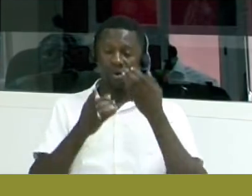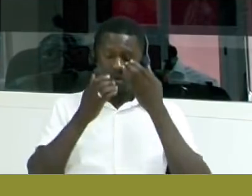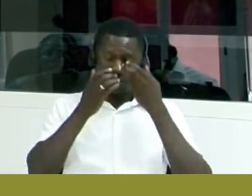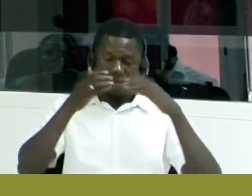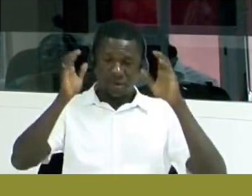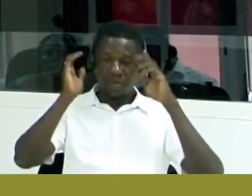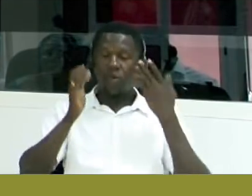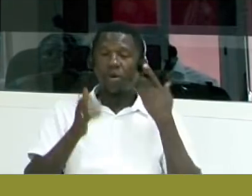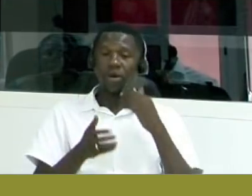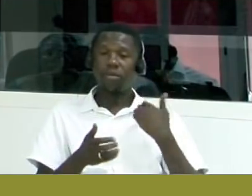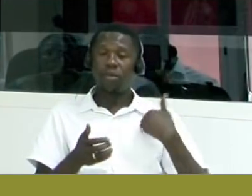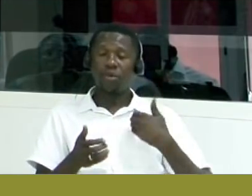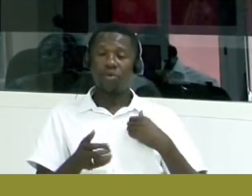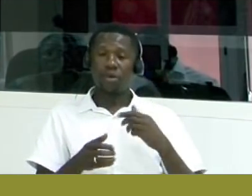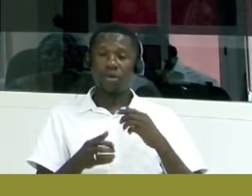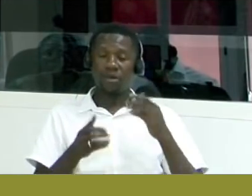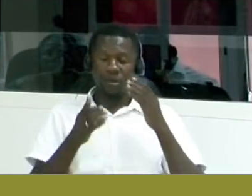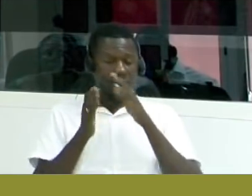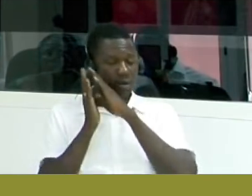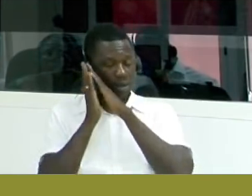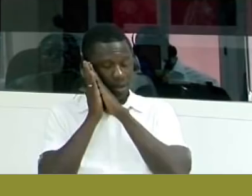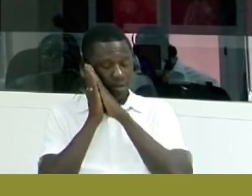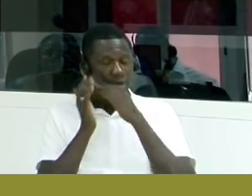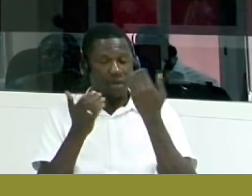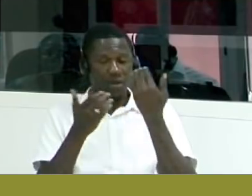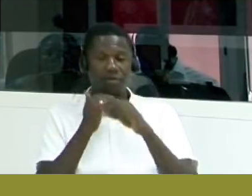sleeping, is not true. I was never there.